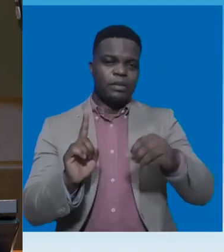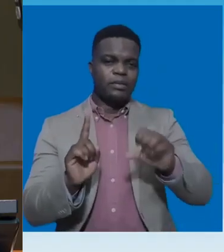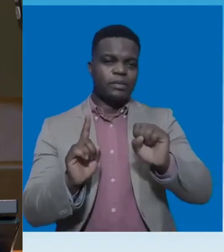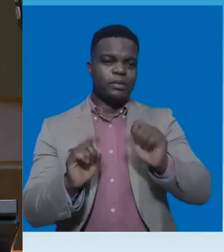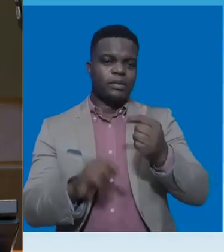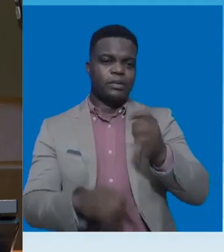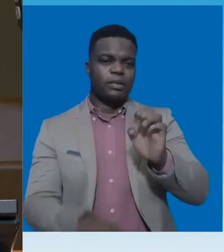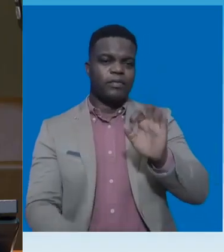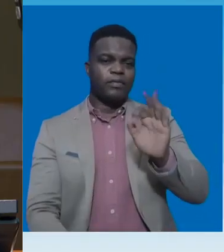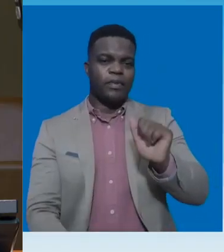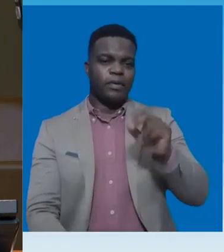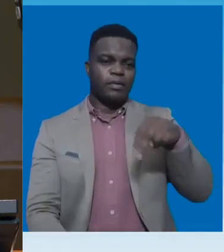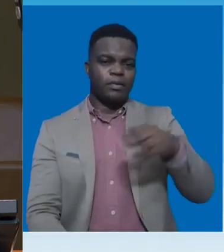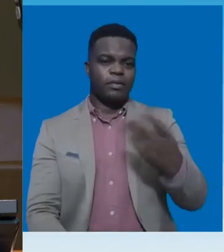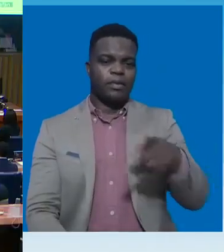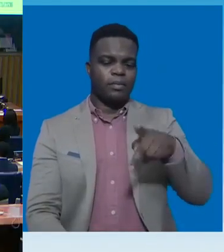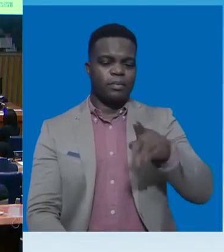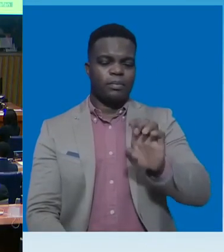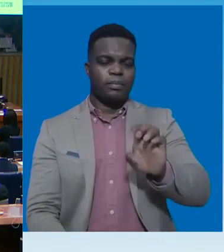Nations. You have the floor.